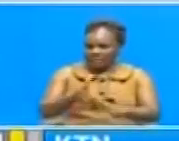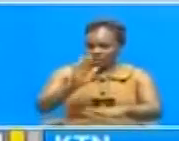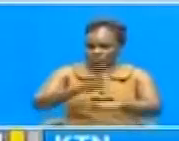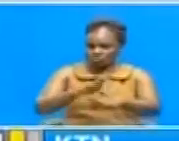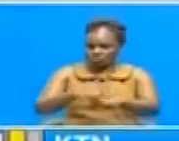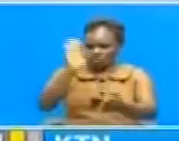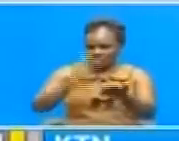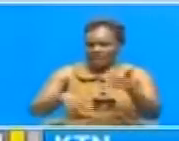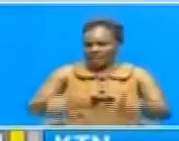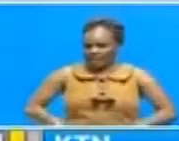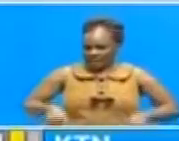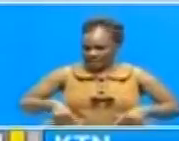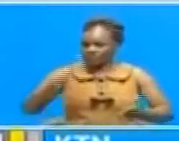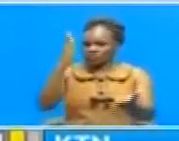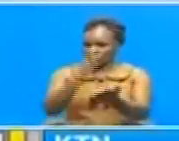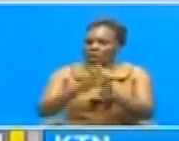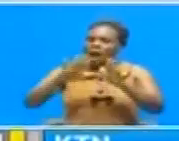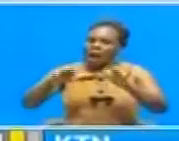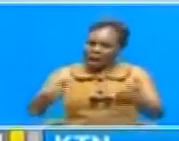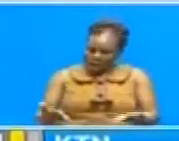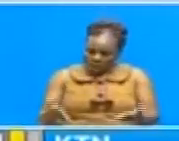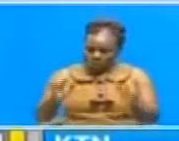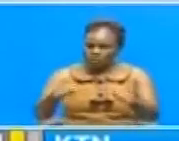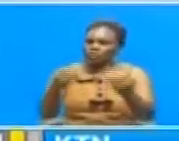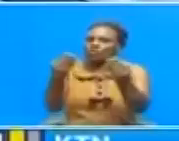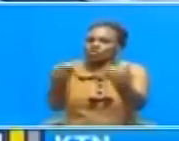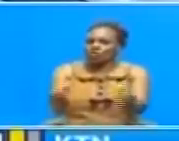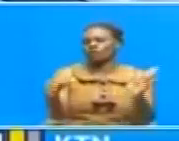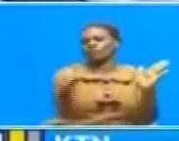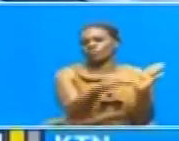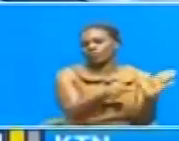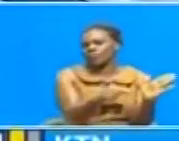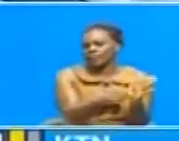And that is very true. Isn't it? But how are we going about solving this problem? So